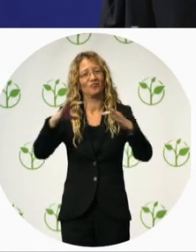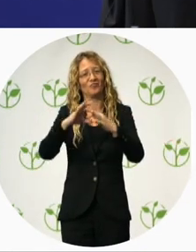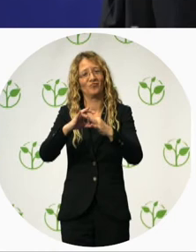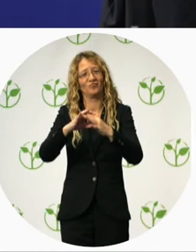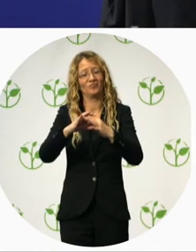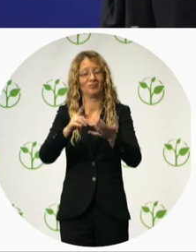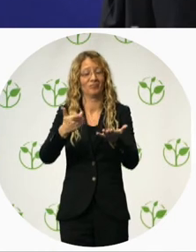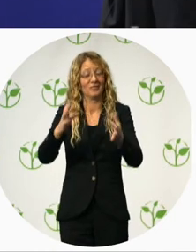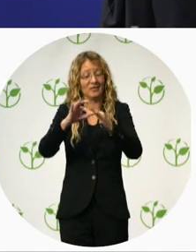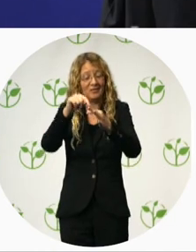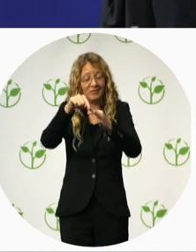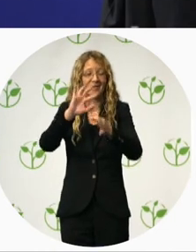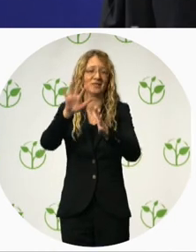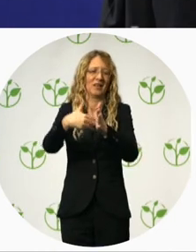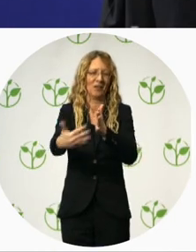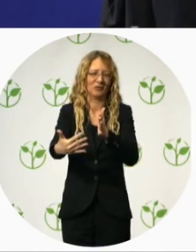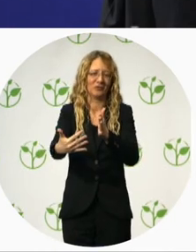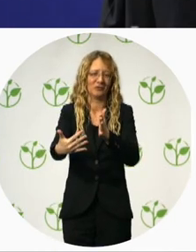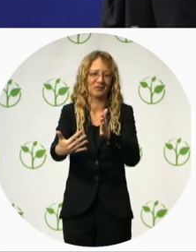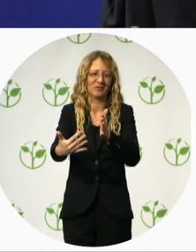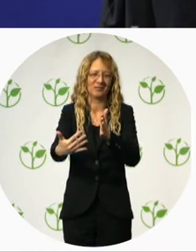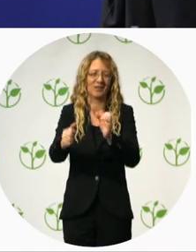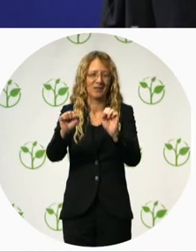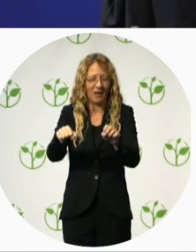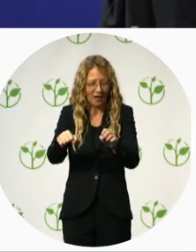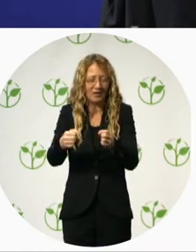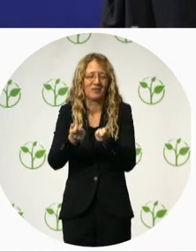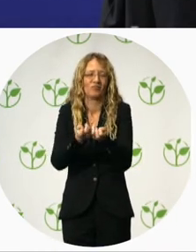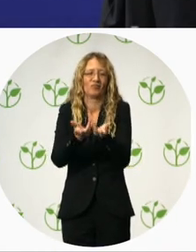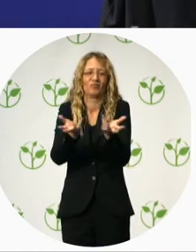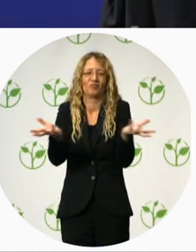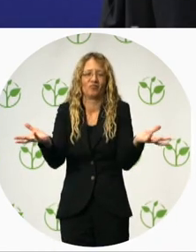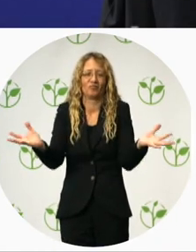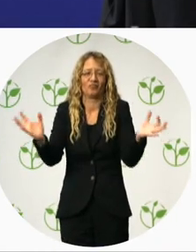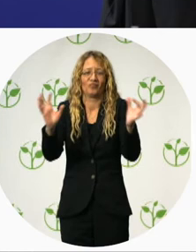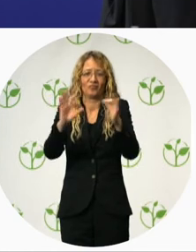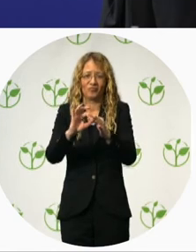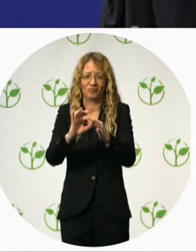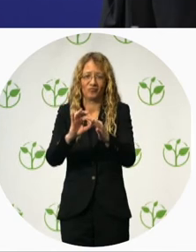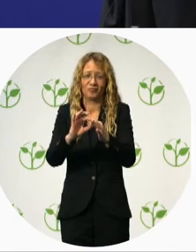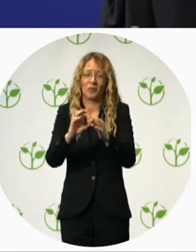more possibilities. So let's hope this works all over the world.